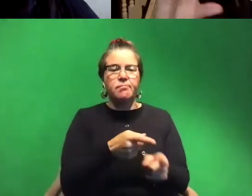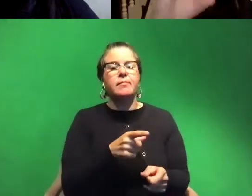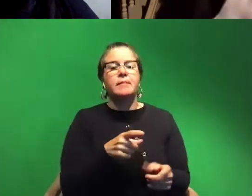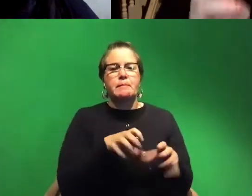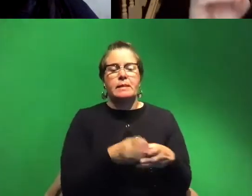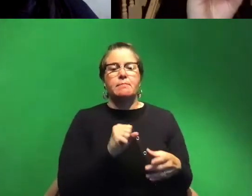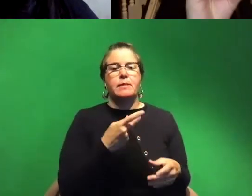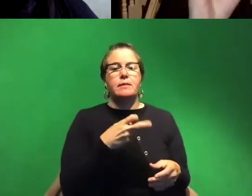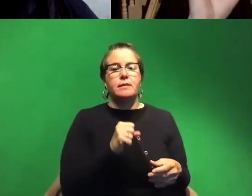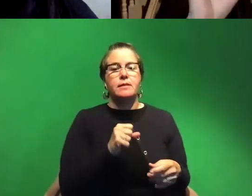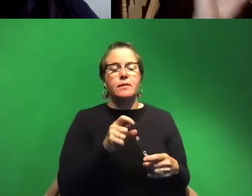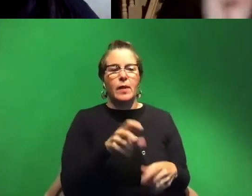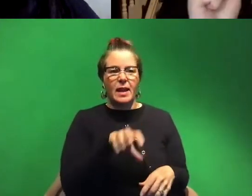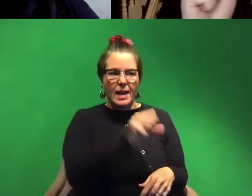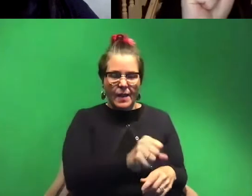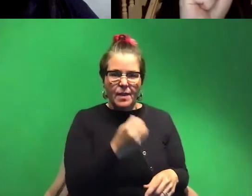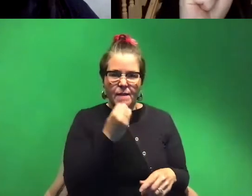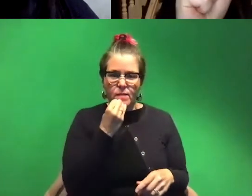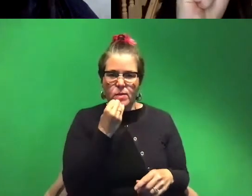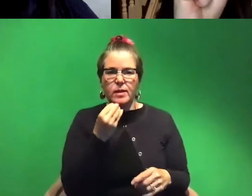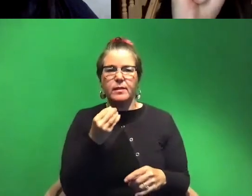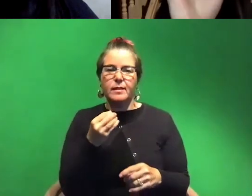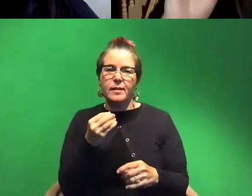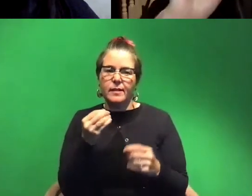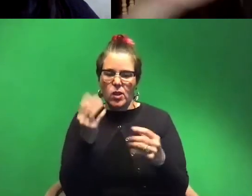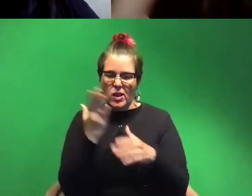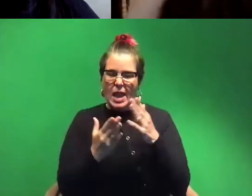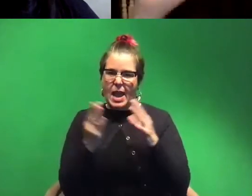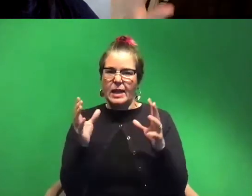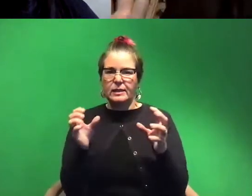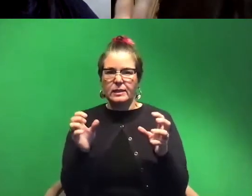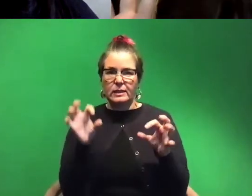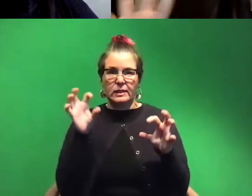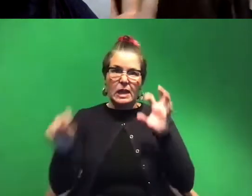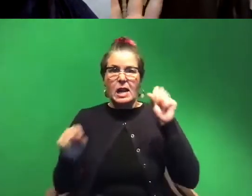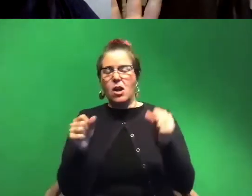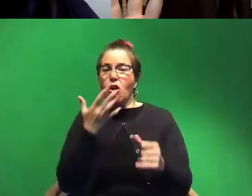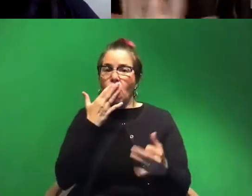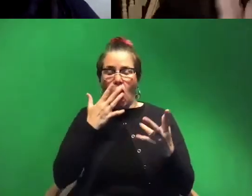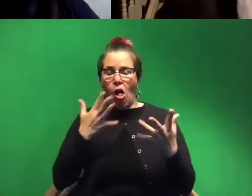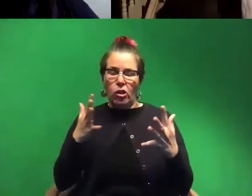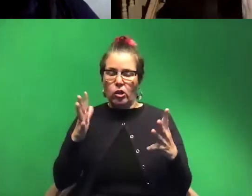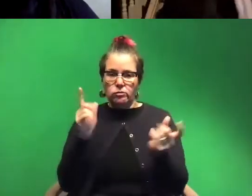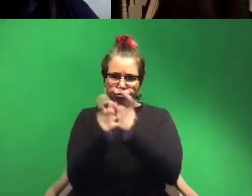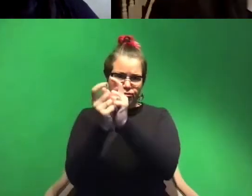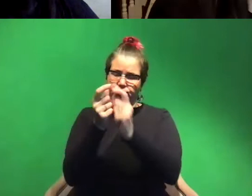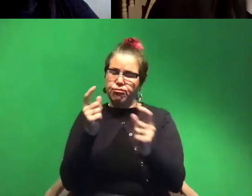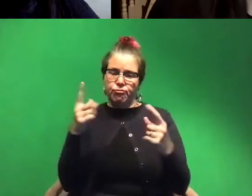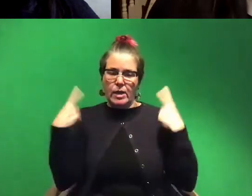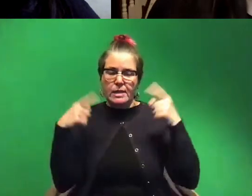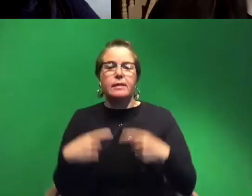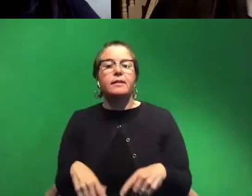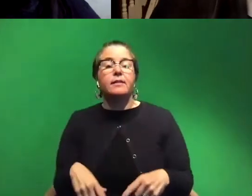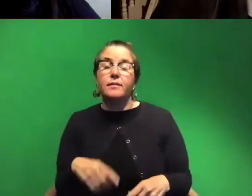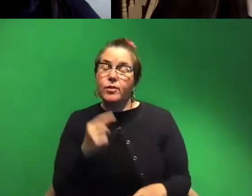when they get their food, when they like get it in their little hands, they like, their colors go bananas, and it's just, it's really,